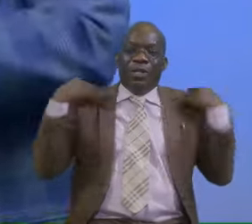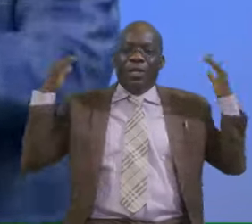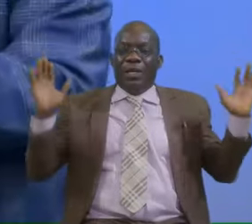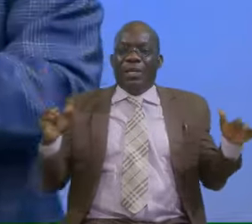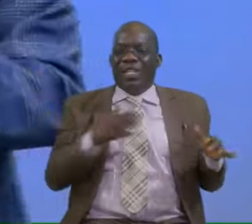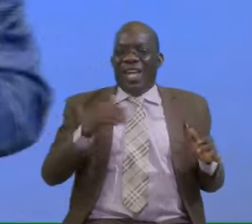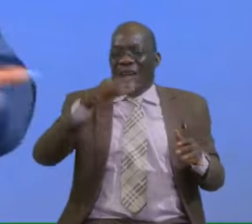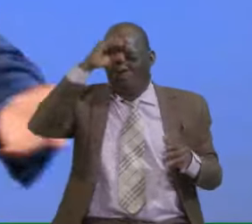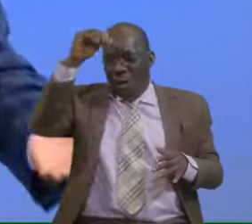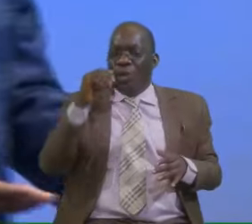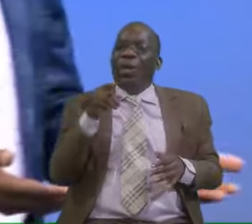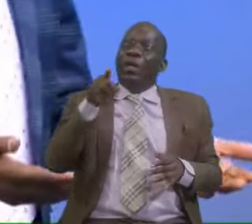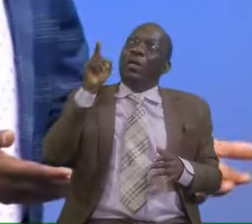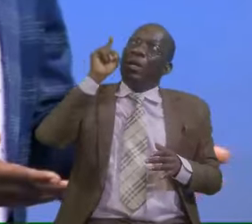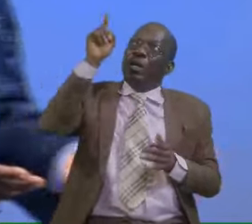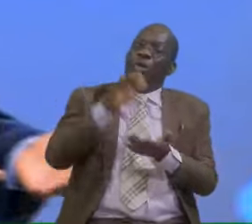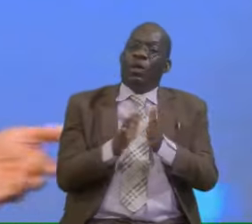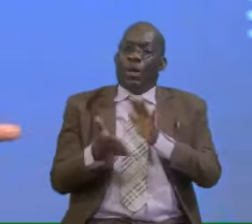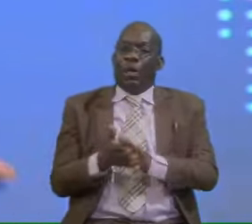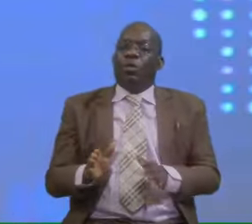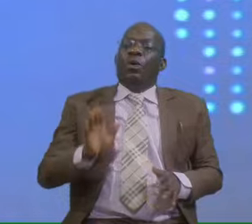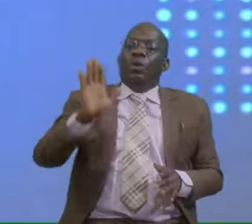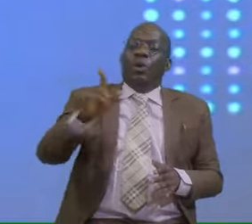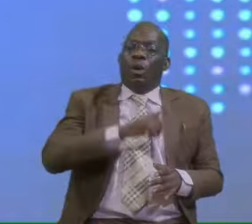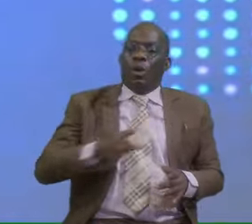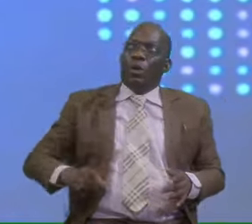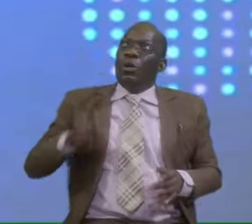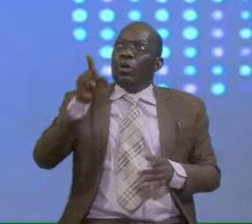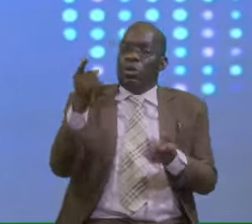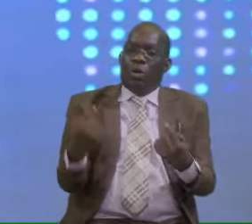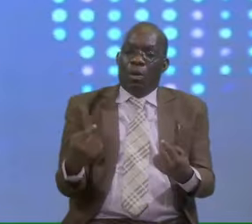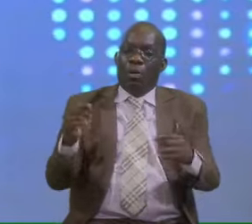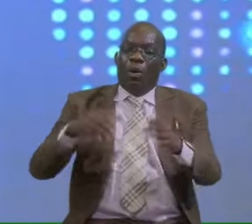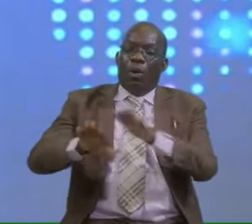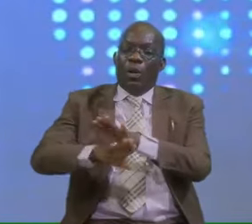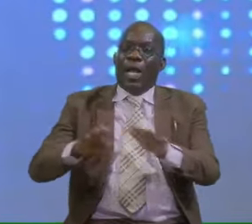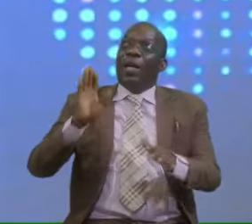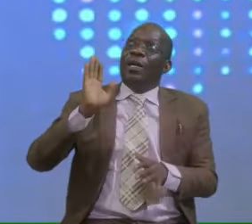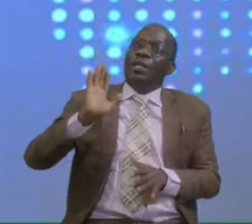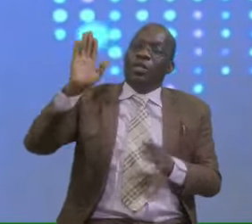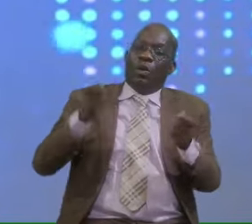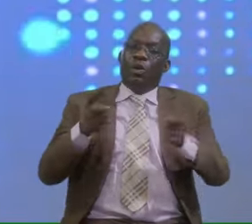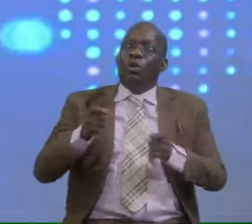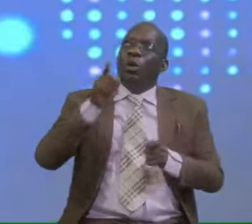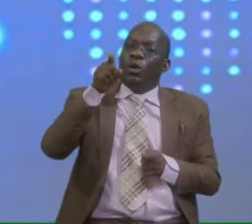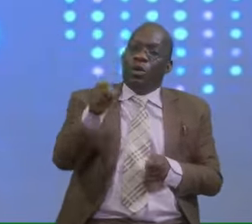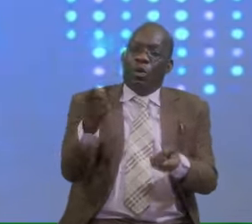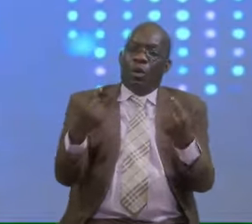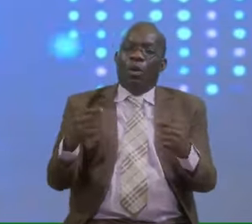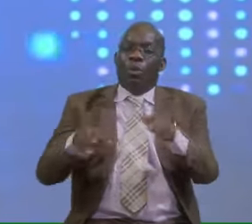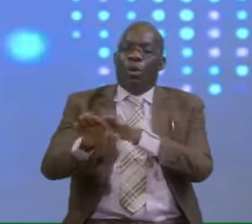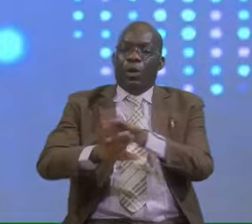It becomes your Lord. You come under his control. You come under his authority. You